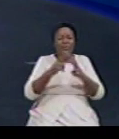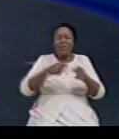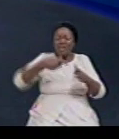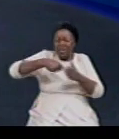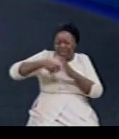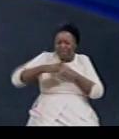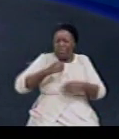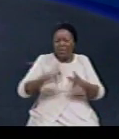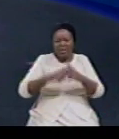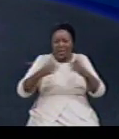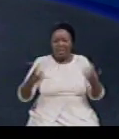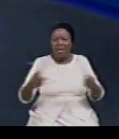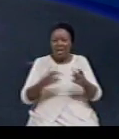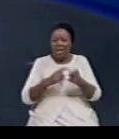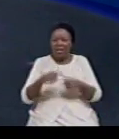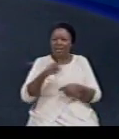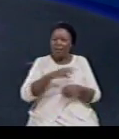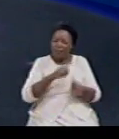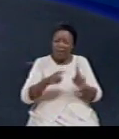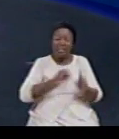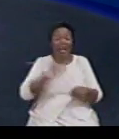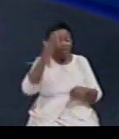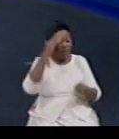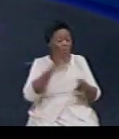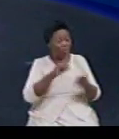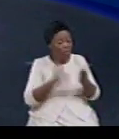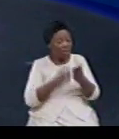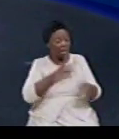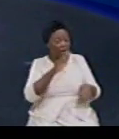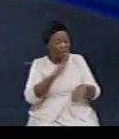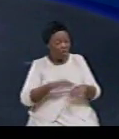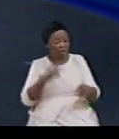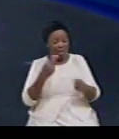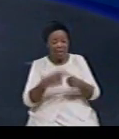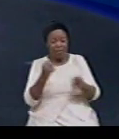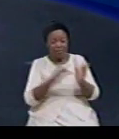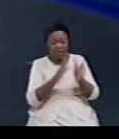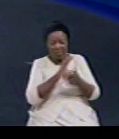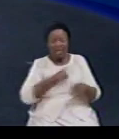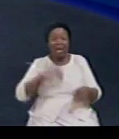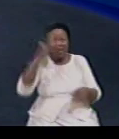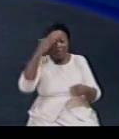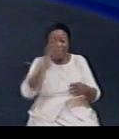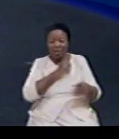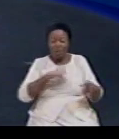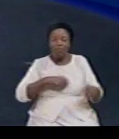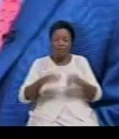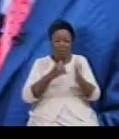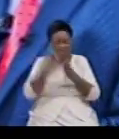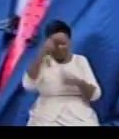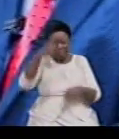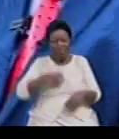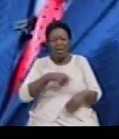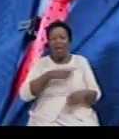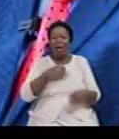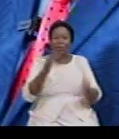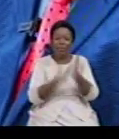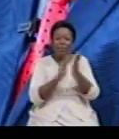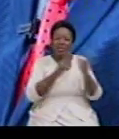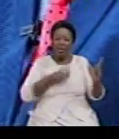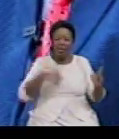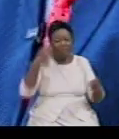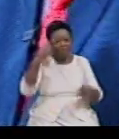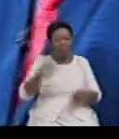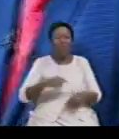but I feel the pain. What's my response? Praise the Lord, for his mercy endureth forever. The children are about to go